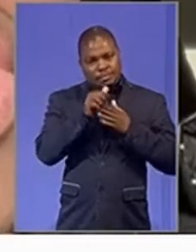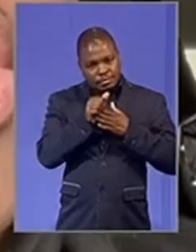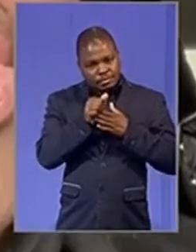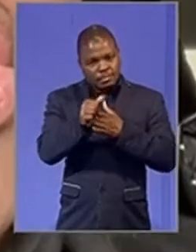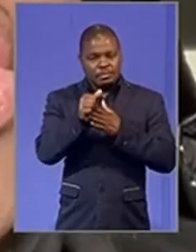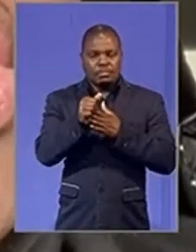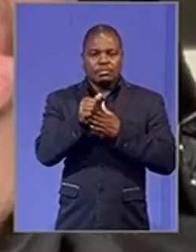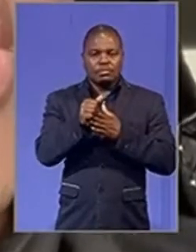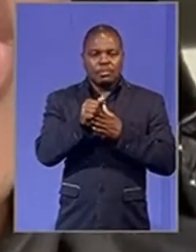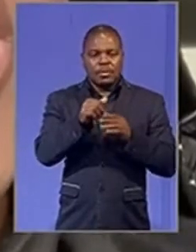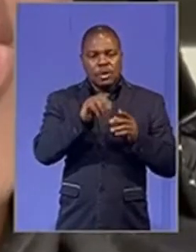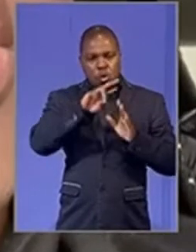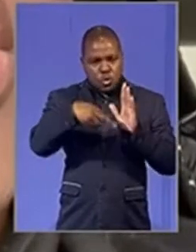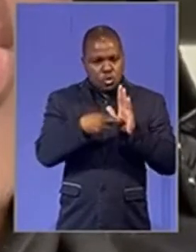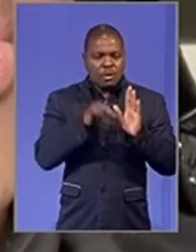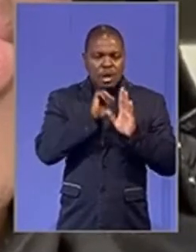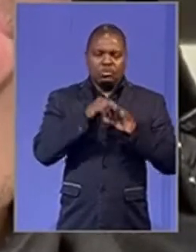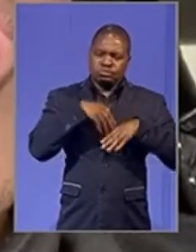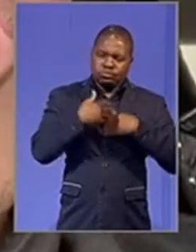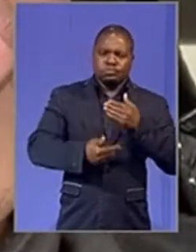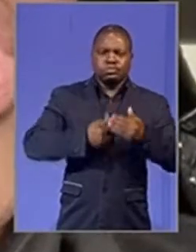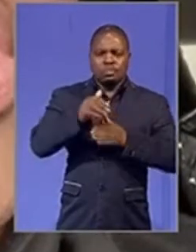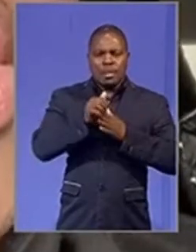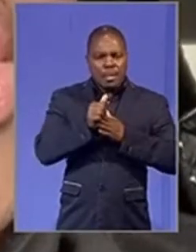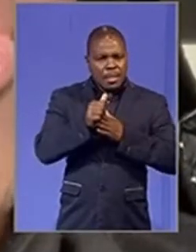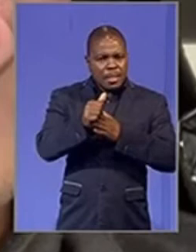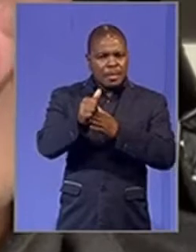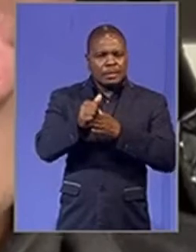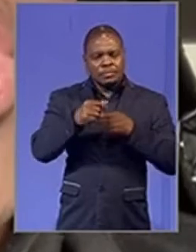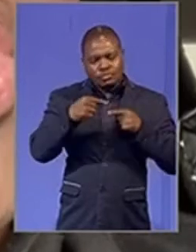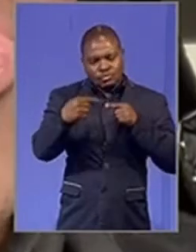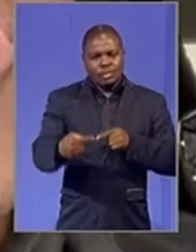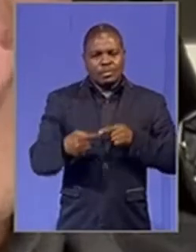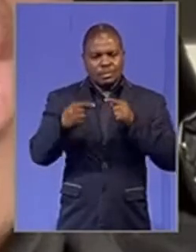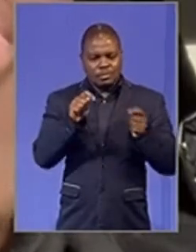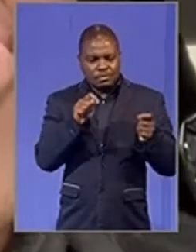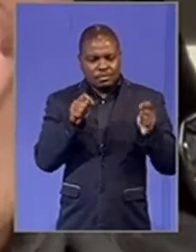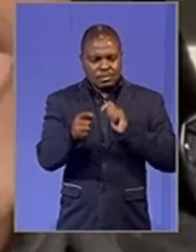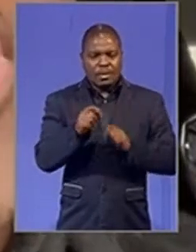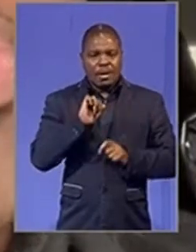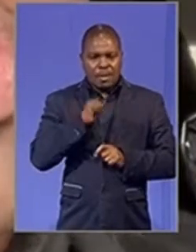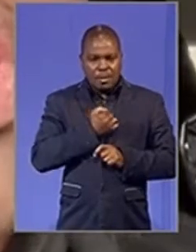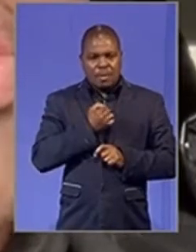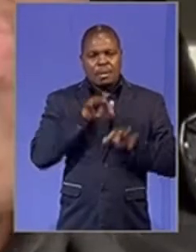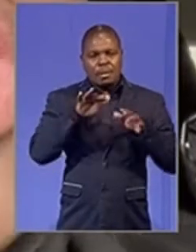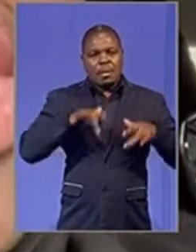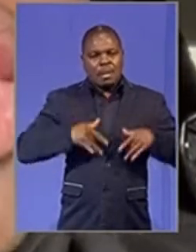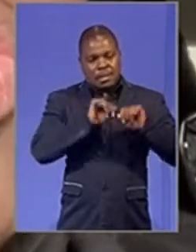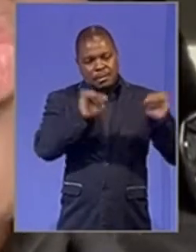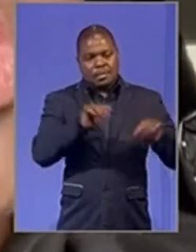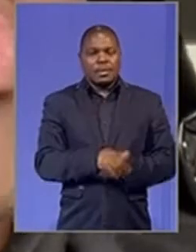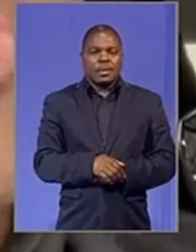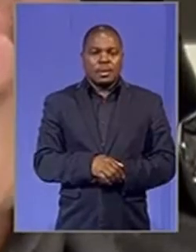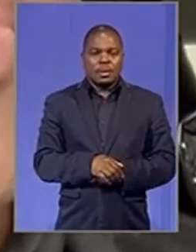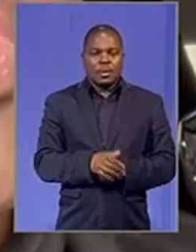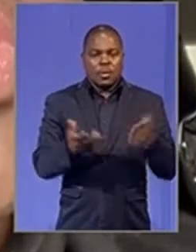role in leading to the struggles, to the changes of our life, of our people across